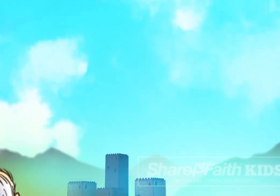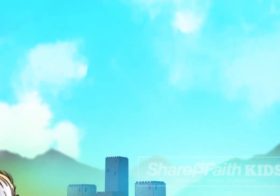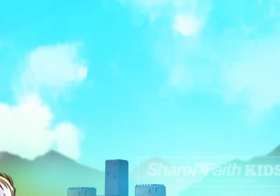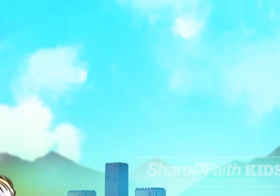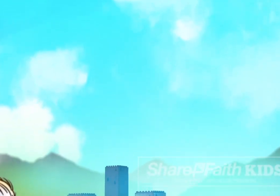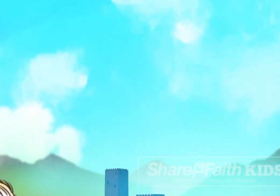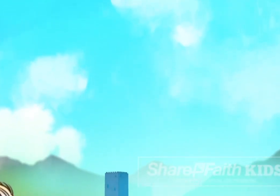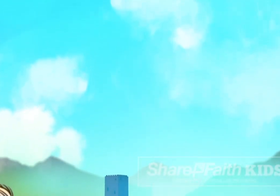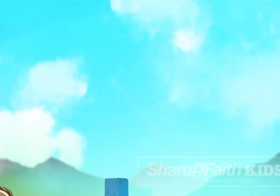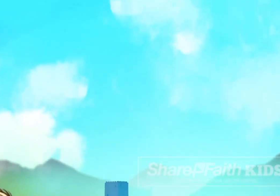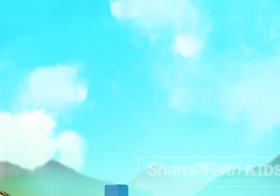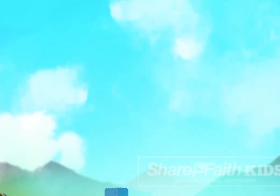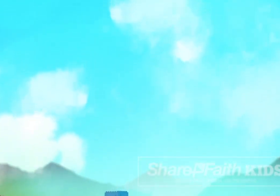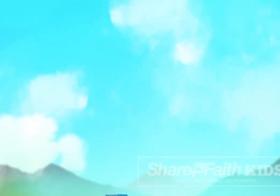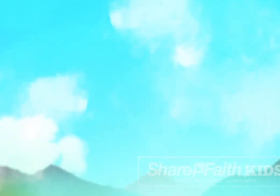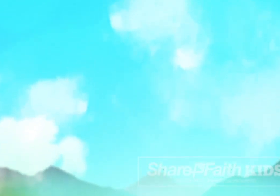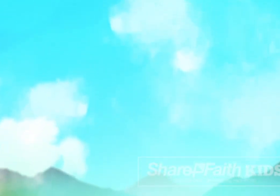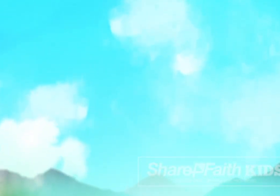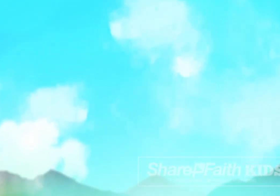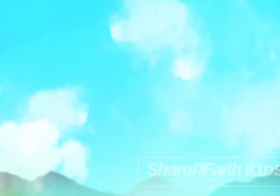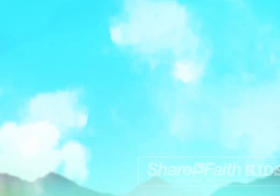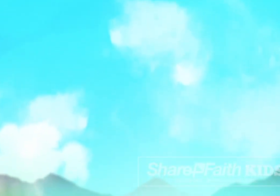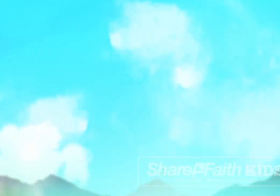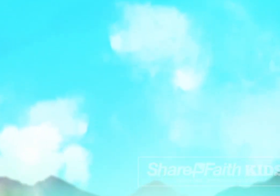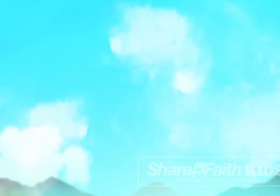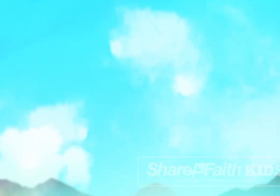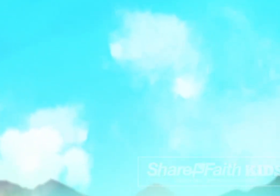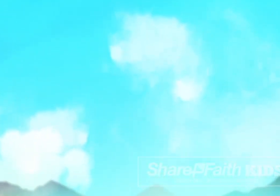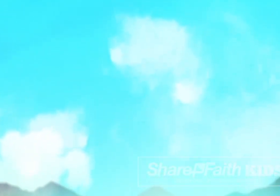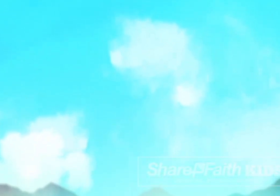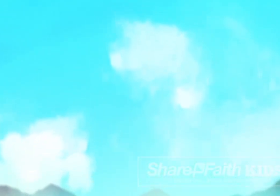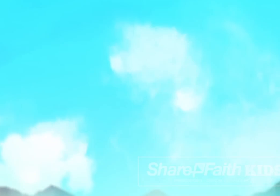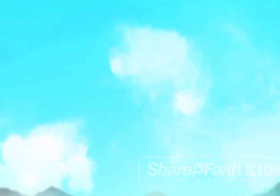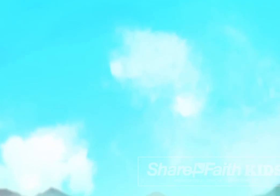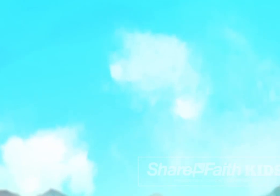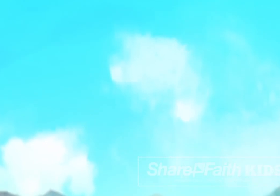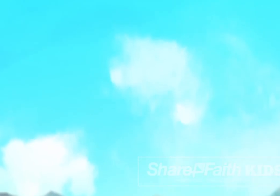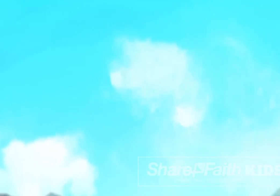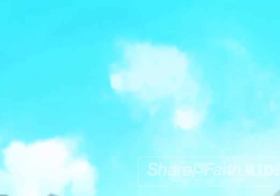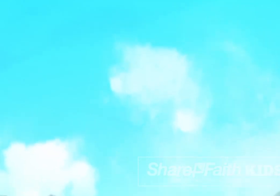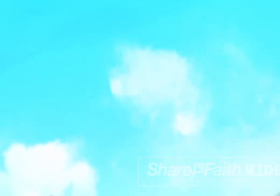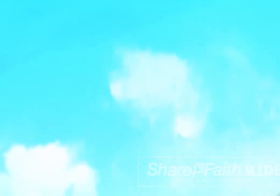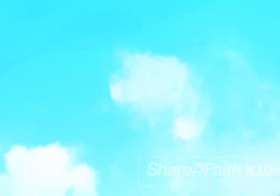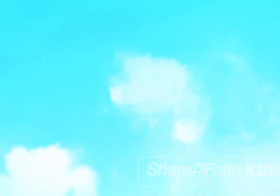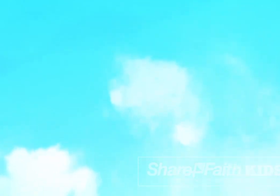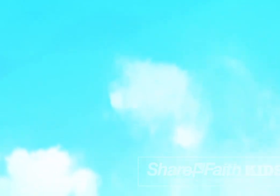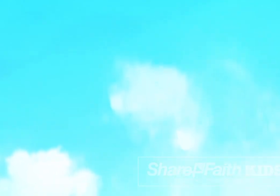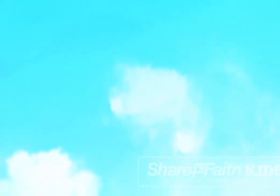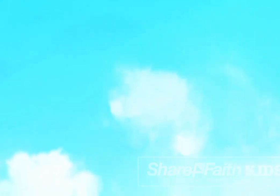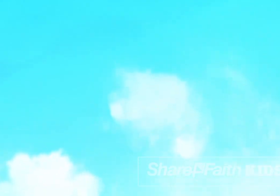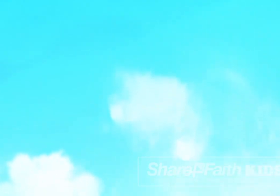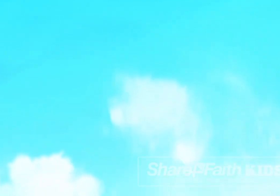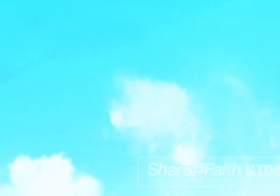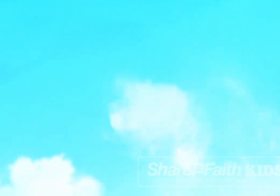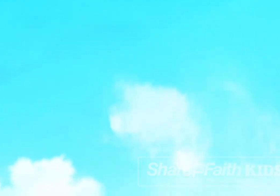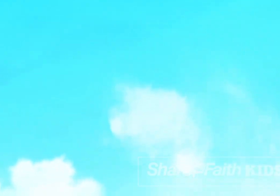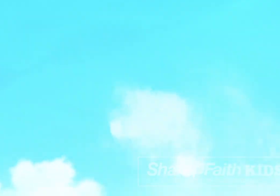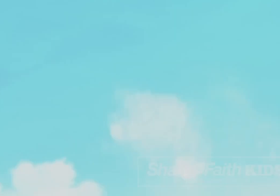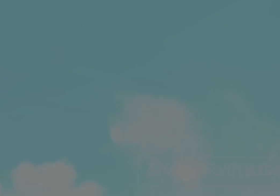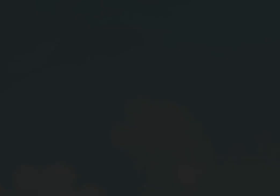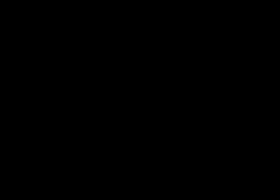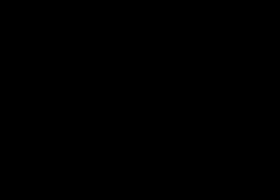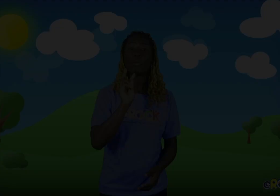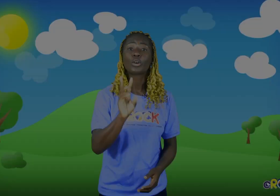pass, they will know that it was the Lord who caused these things to happen, and that the Lord had fulfilled his